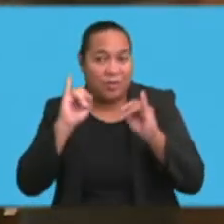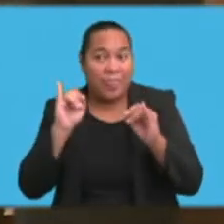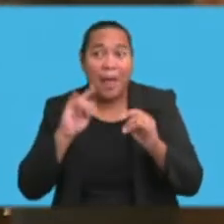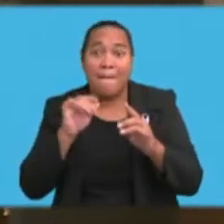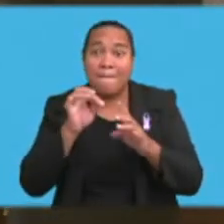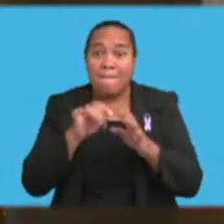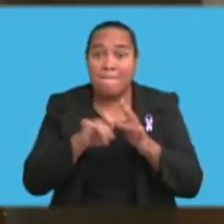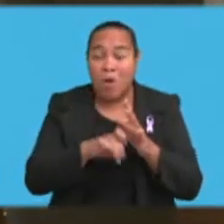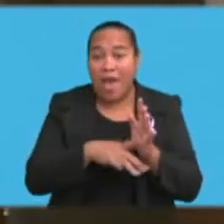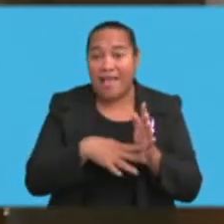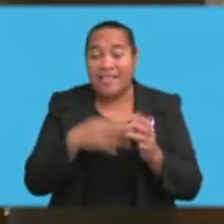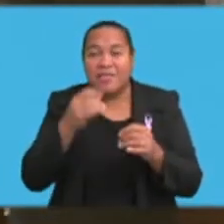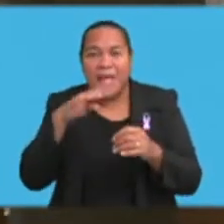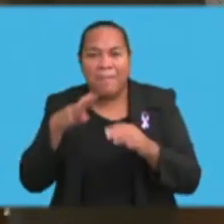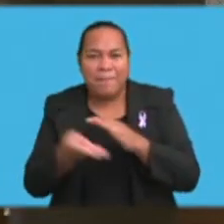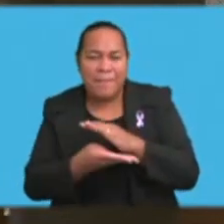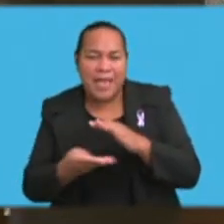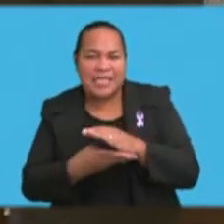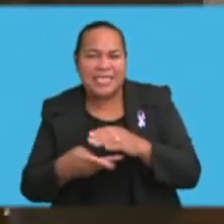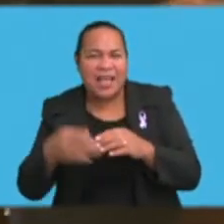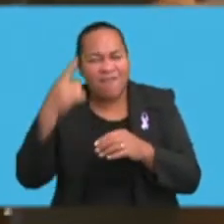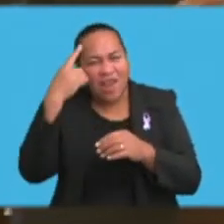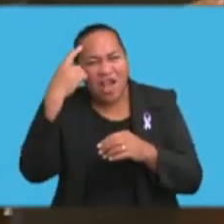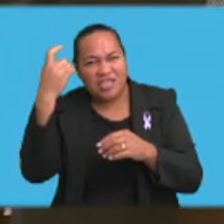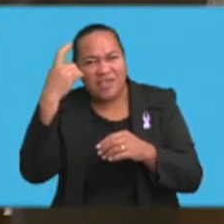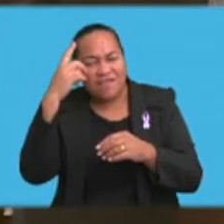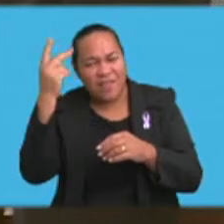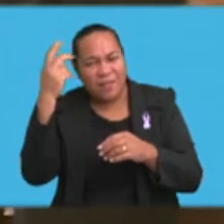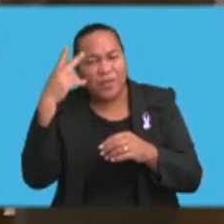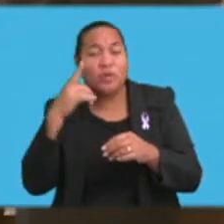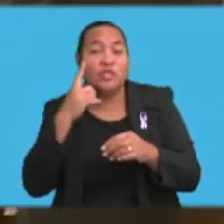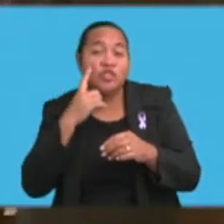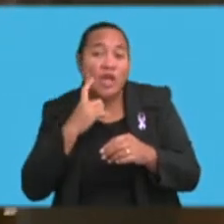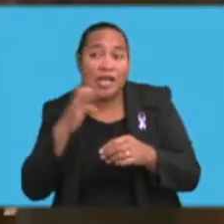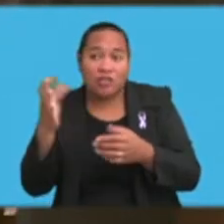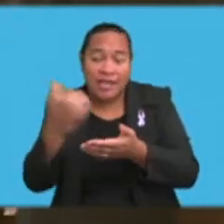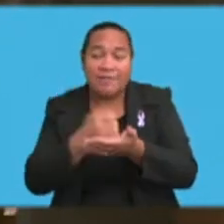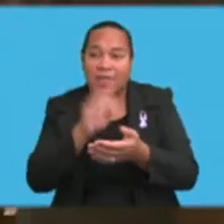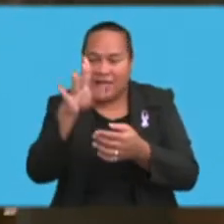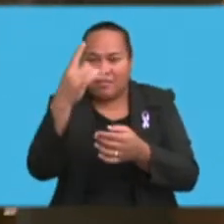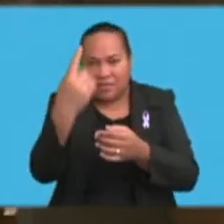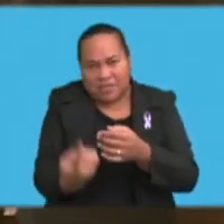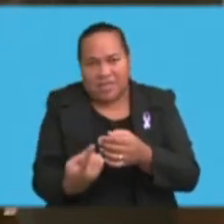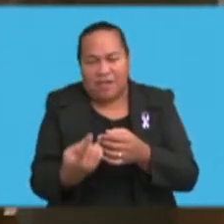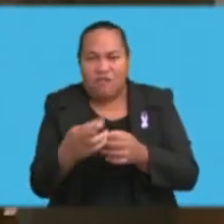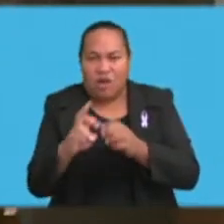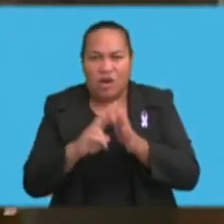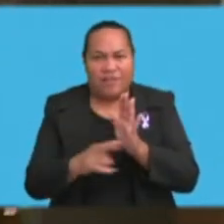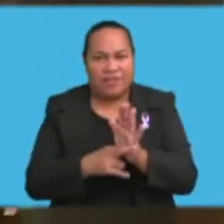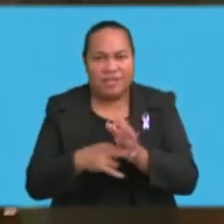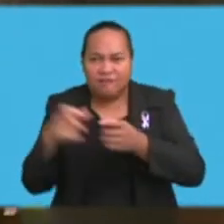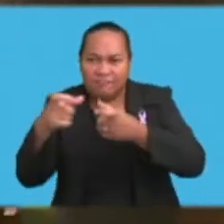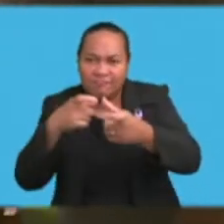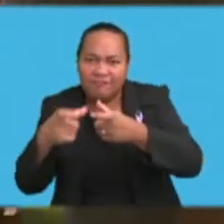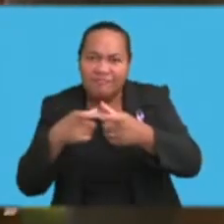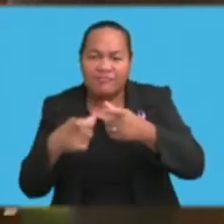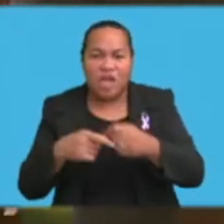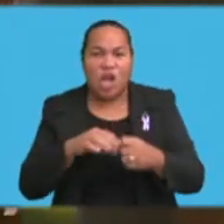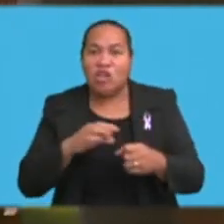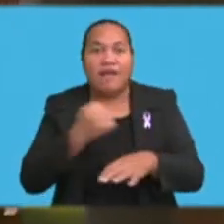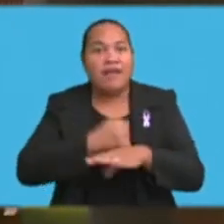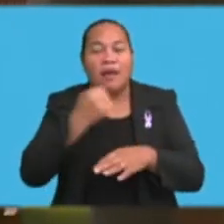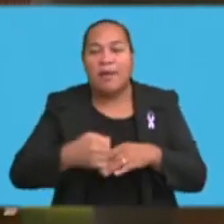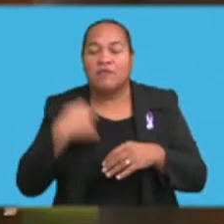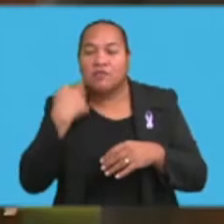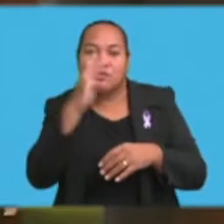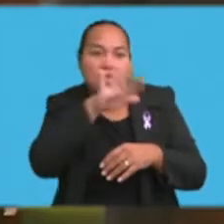the basic philosophy of the legislation is to get the parties to become self-regulating. Not for government to be the one that is forever going